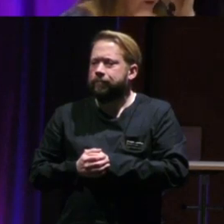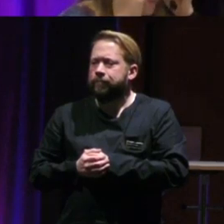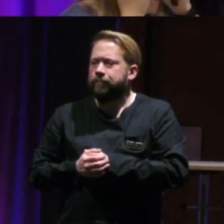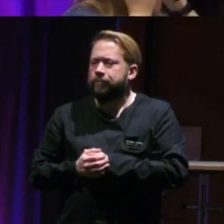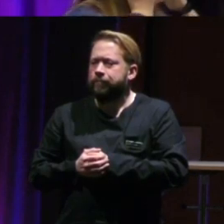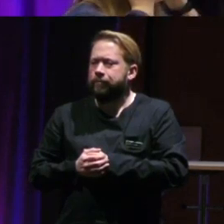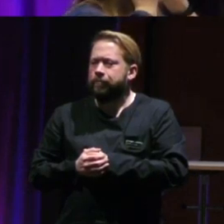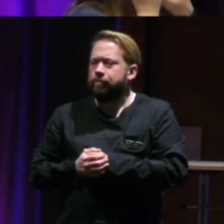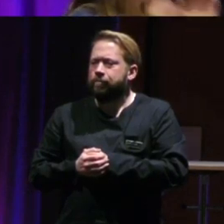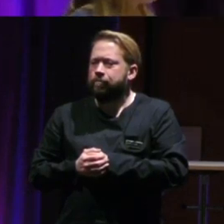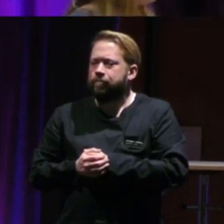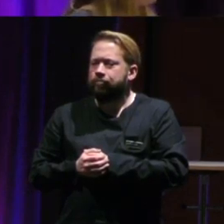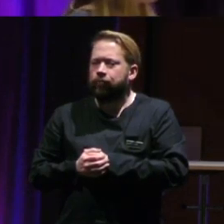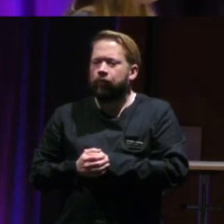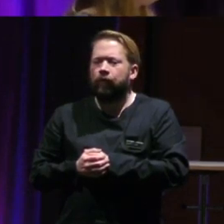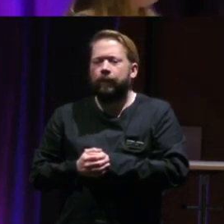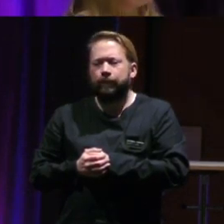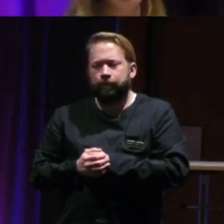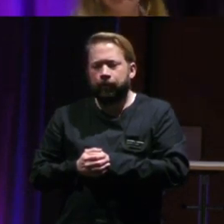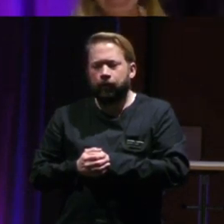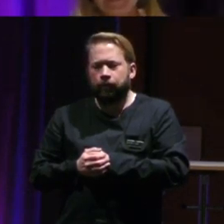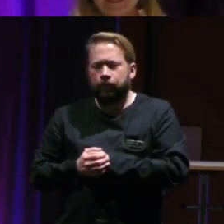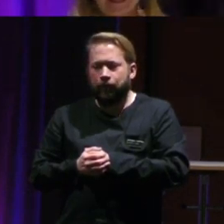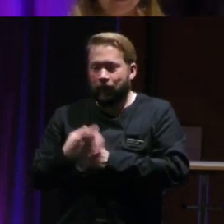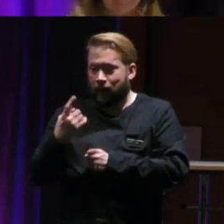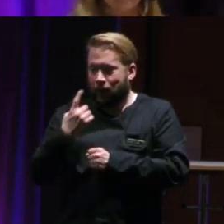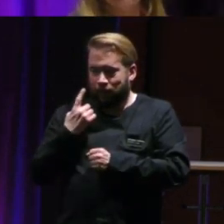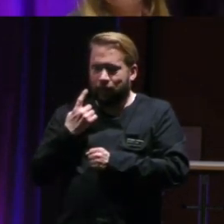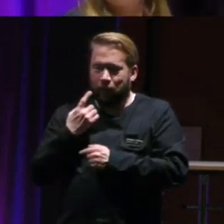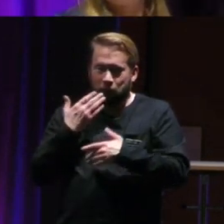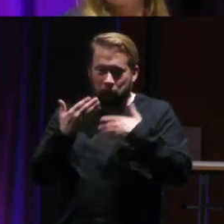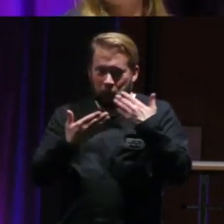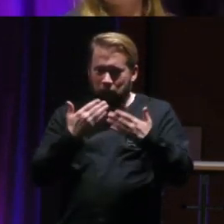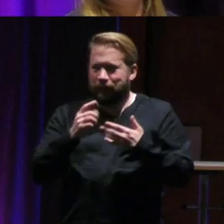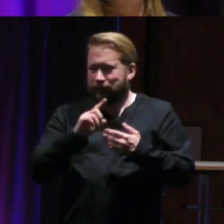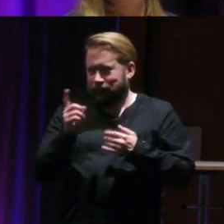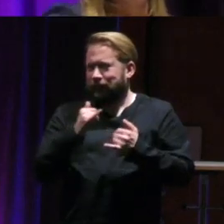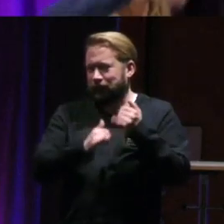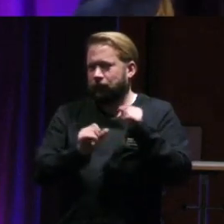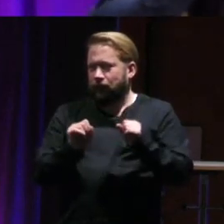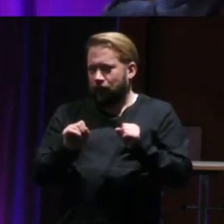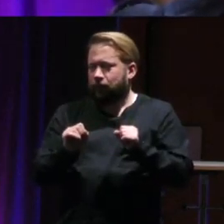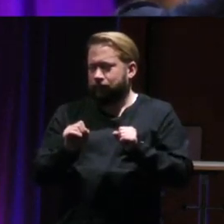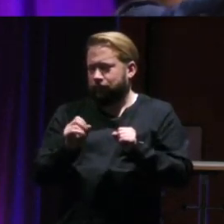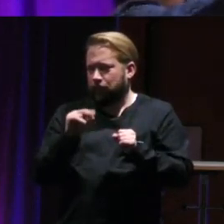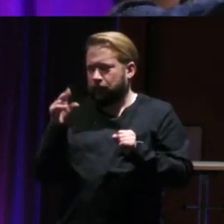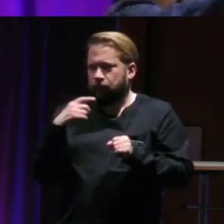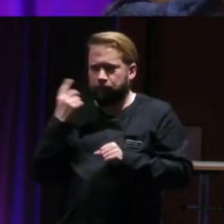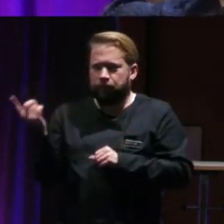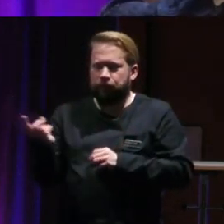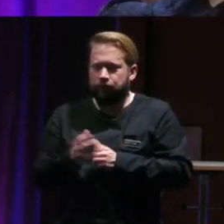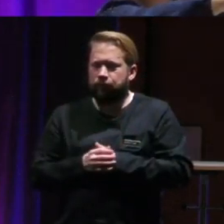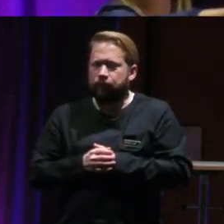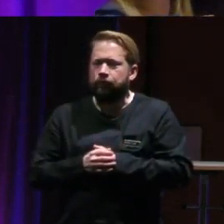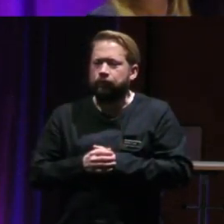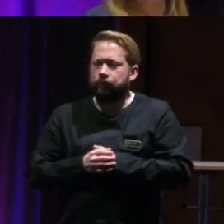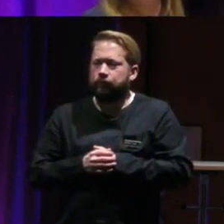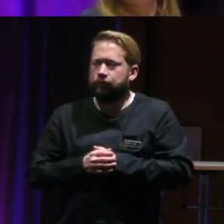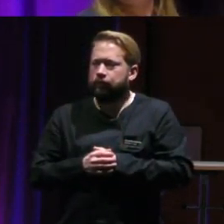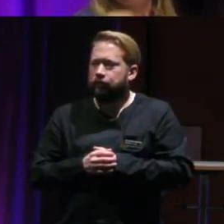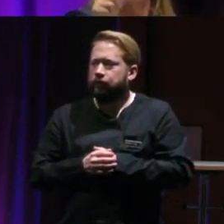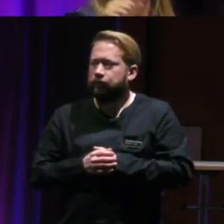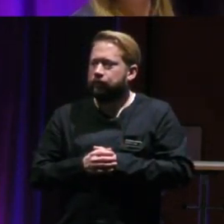There will be one more song at the end. No. Do you have a question? Over there. Där borta. Det är två